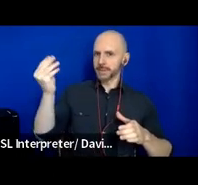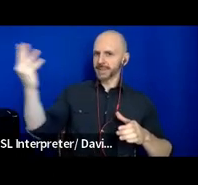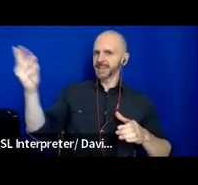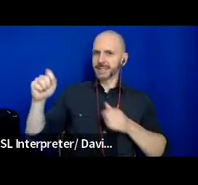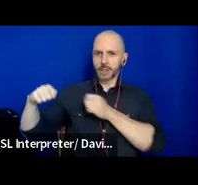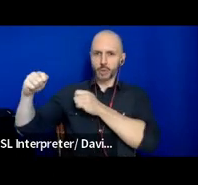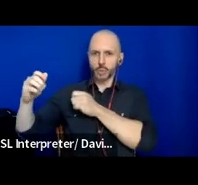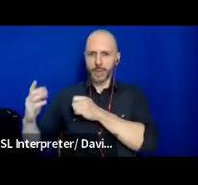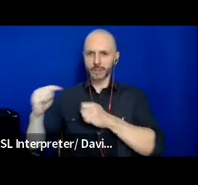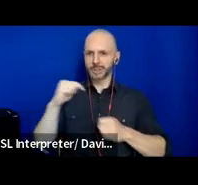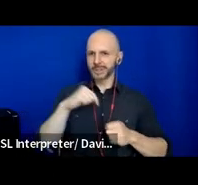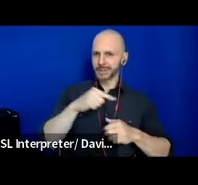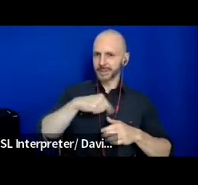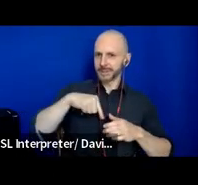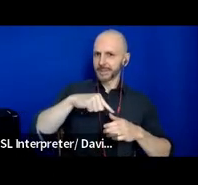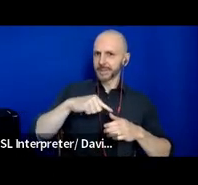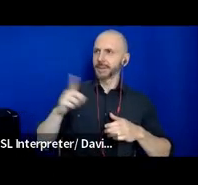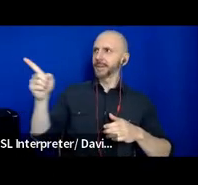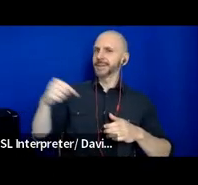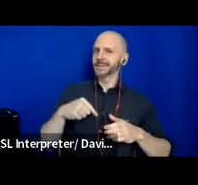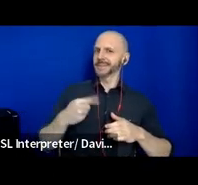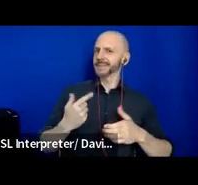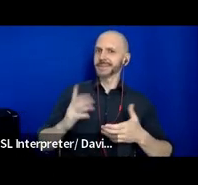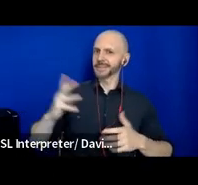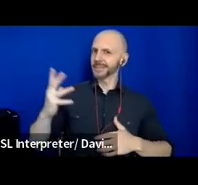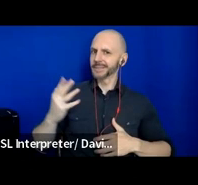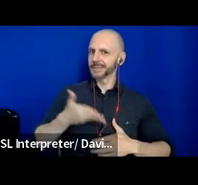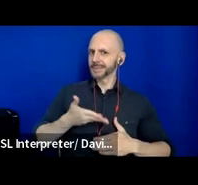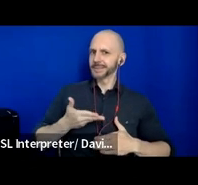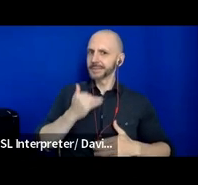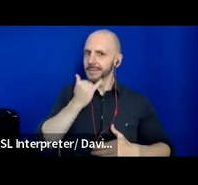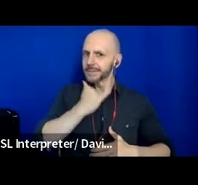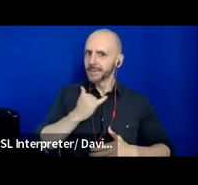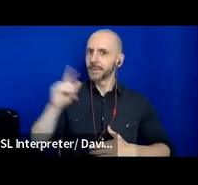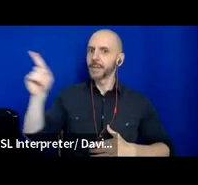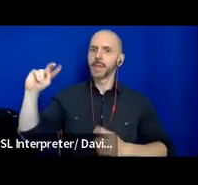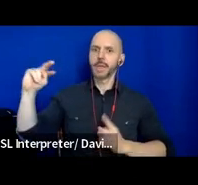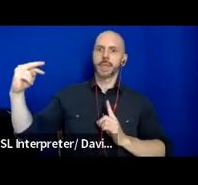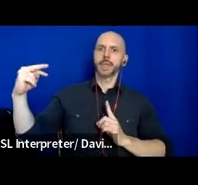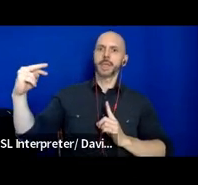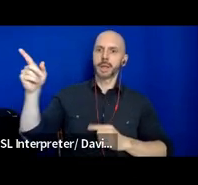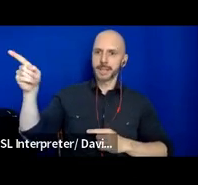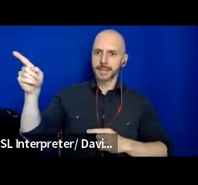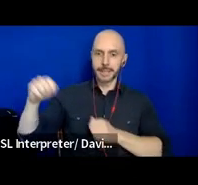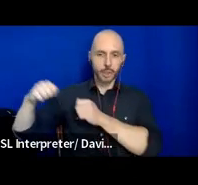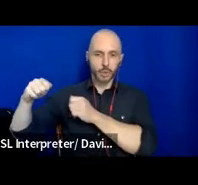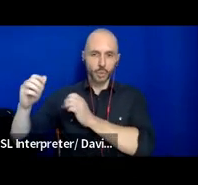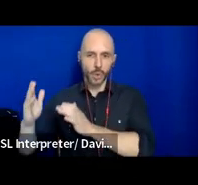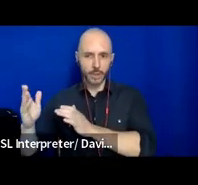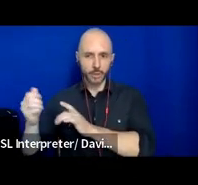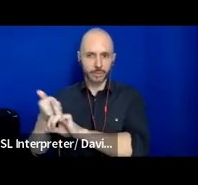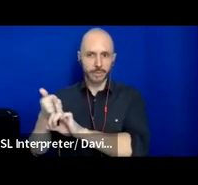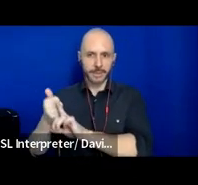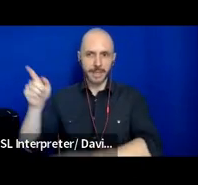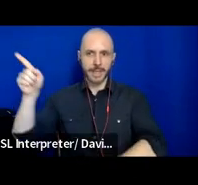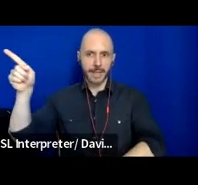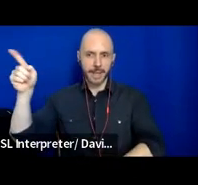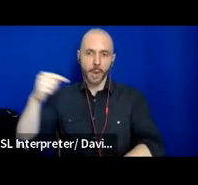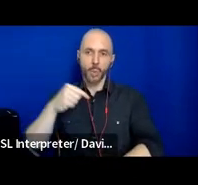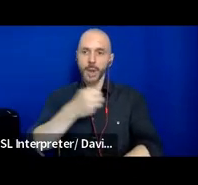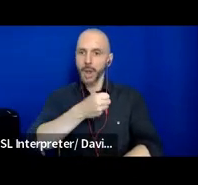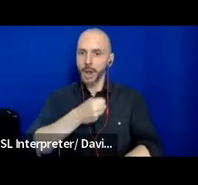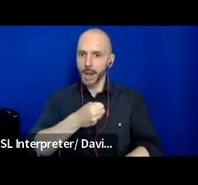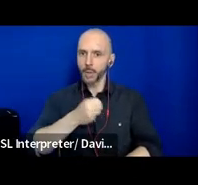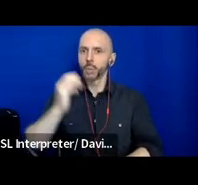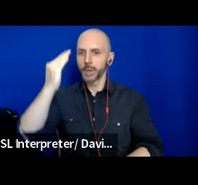what makes them funny. The director, who you experience as trying to be one of the boys and bros, along